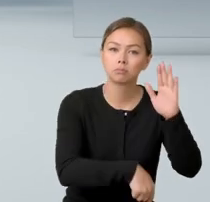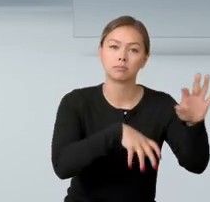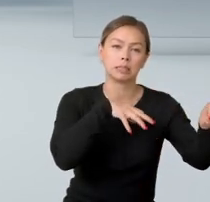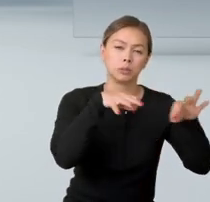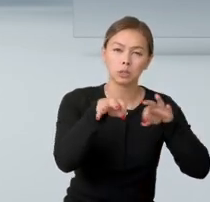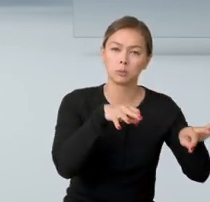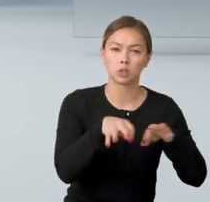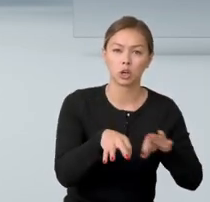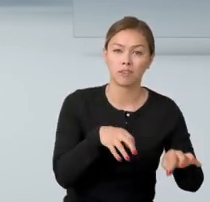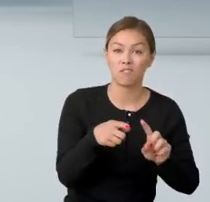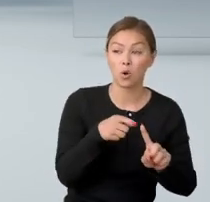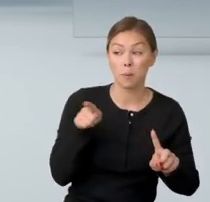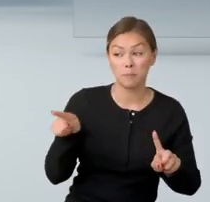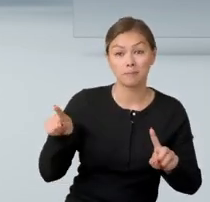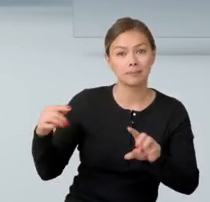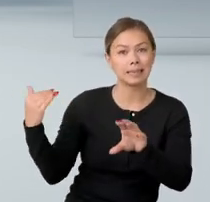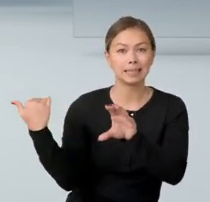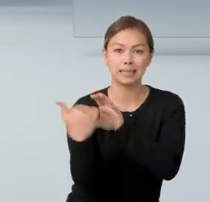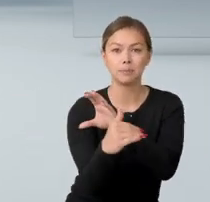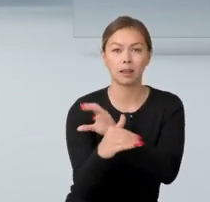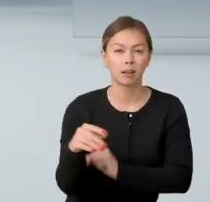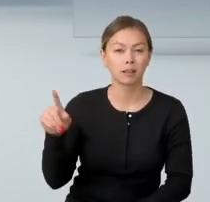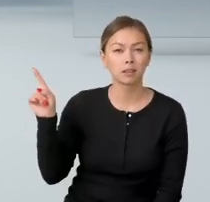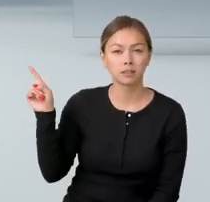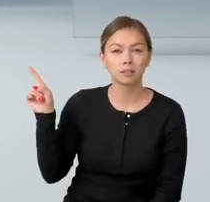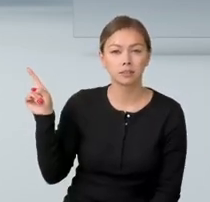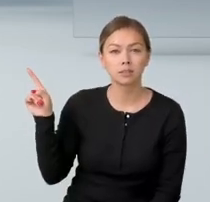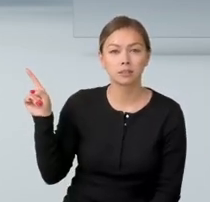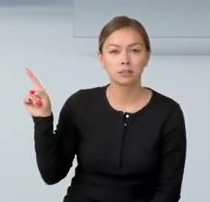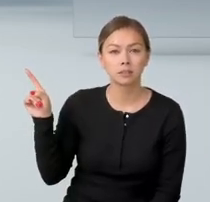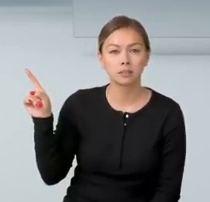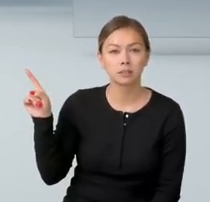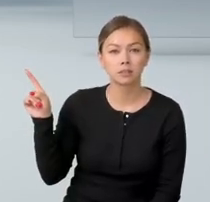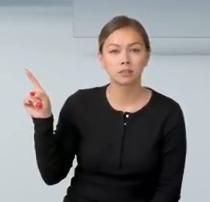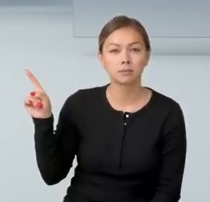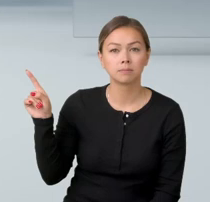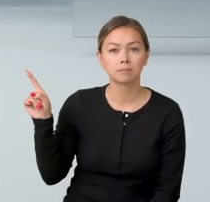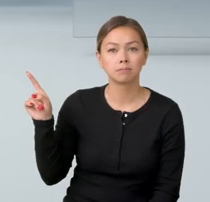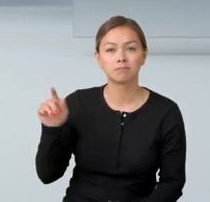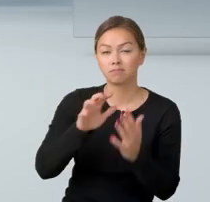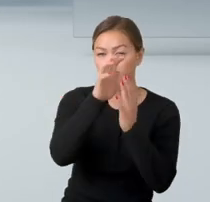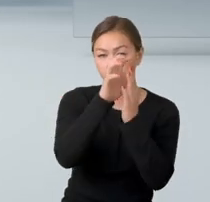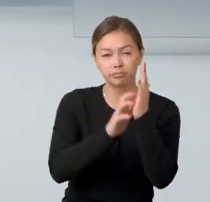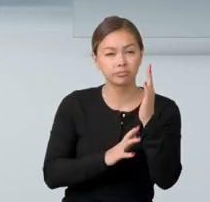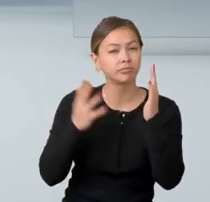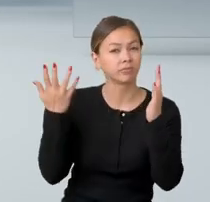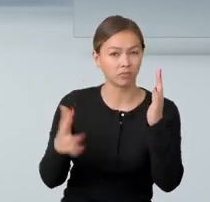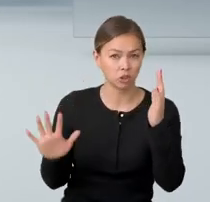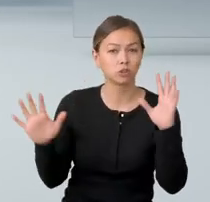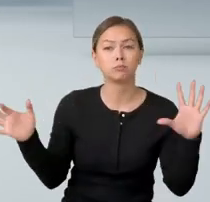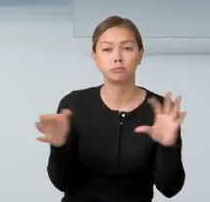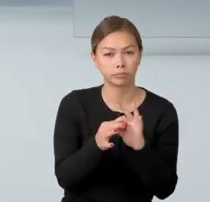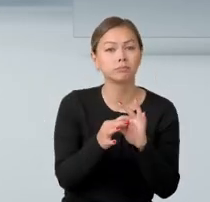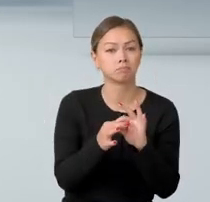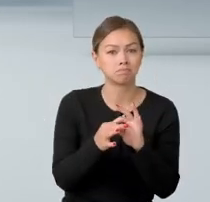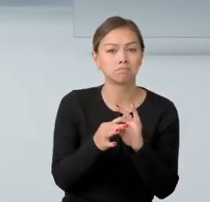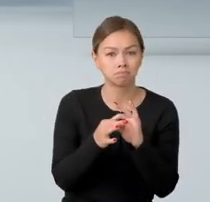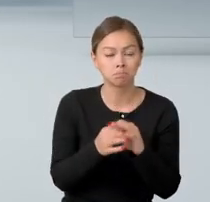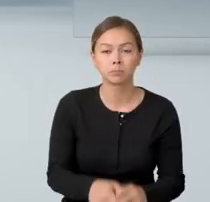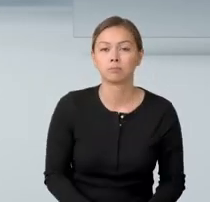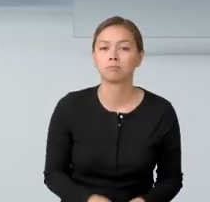can see exactly the description that I have in the email that have been opened and I even have this in which